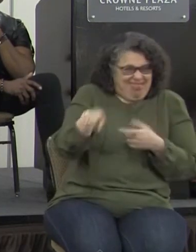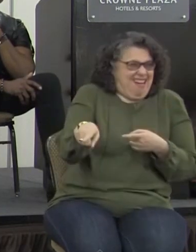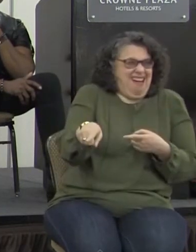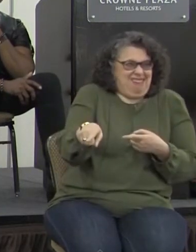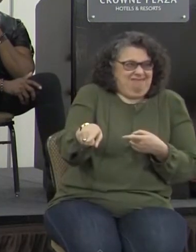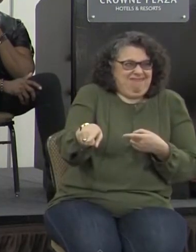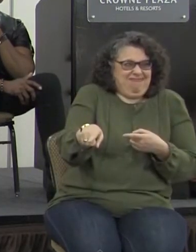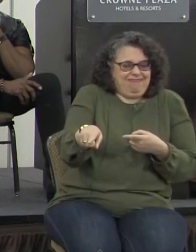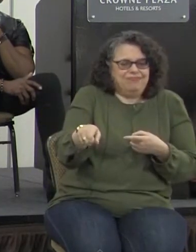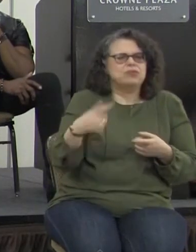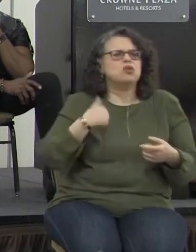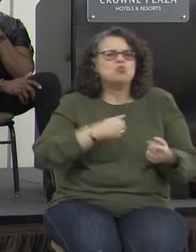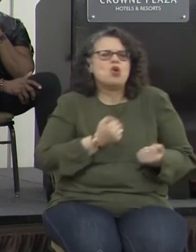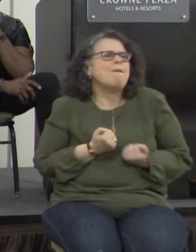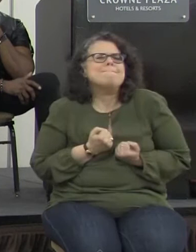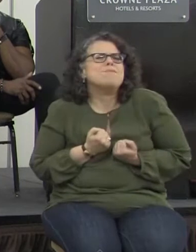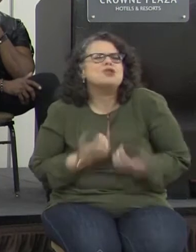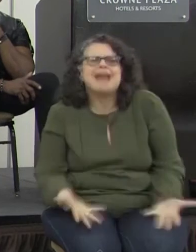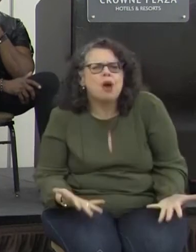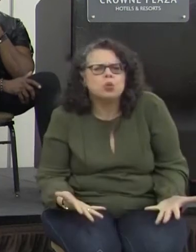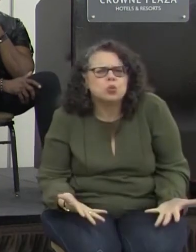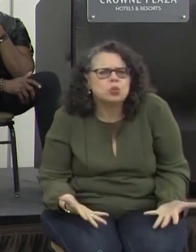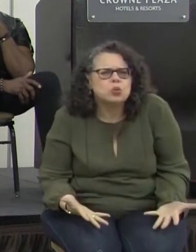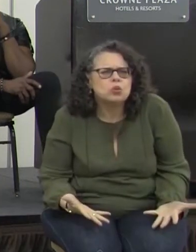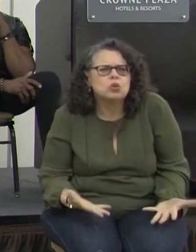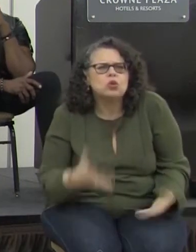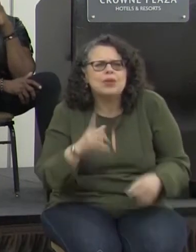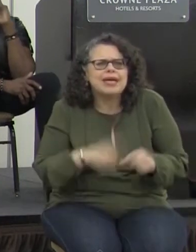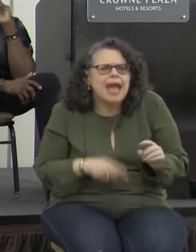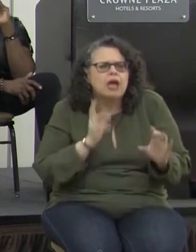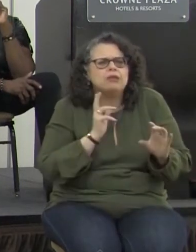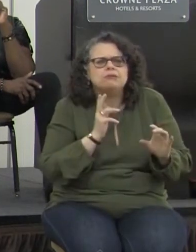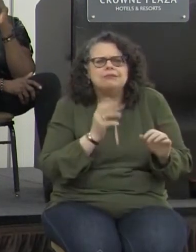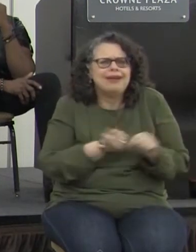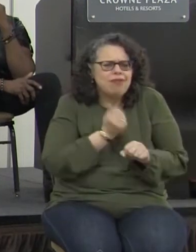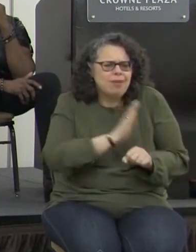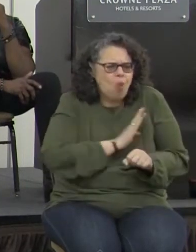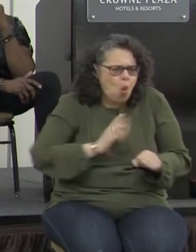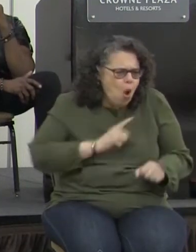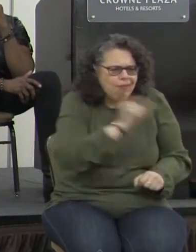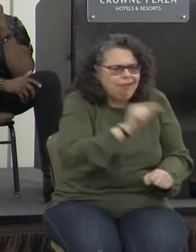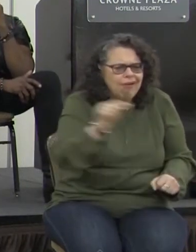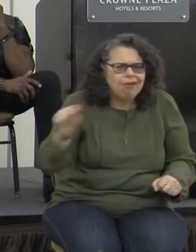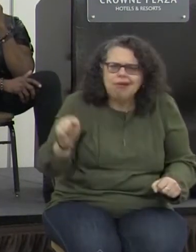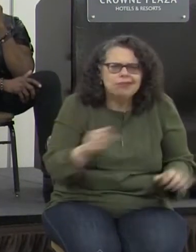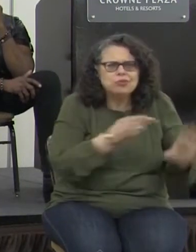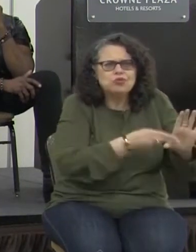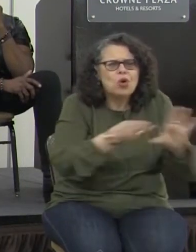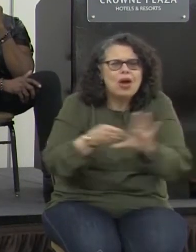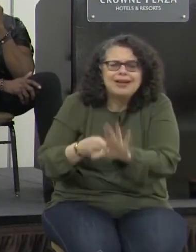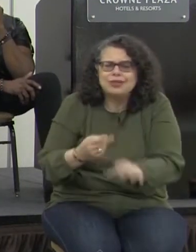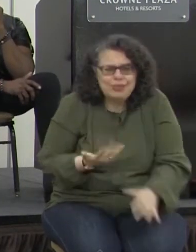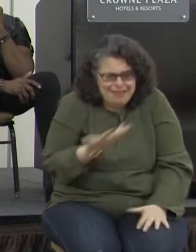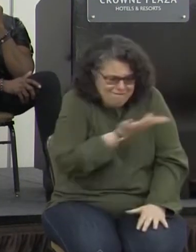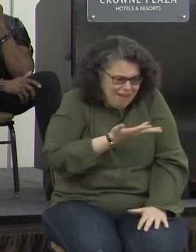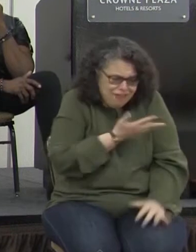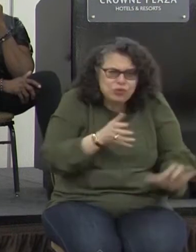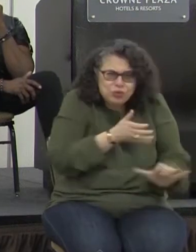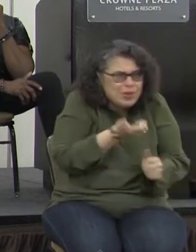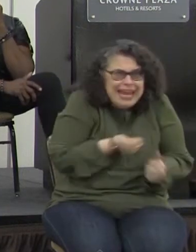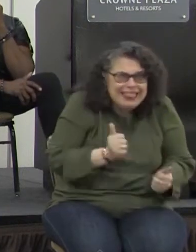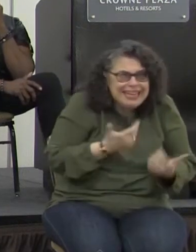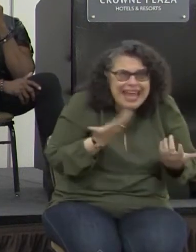as you said, we are burnt out. We can't be on every board. It's only like 5 of us who are doing anything anyway.